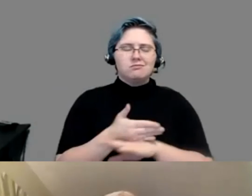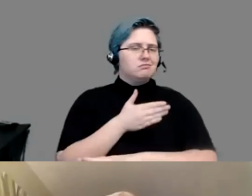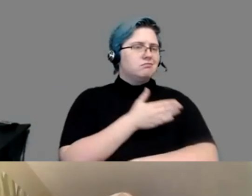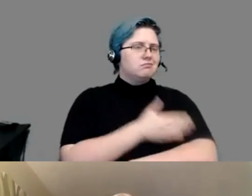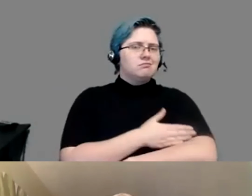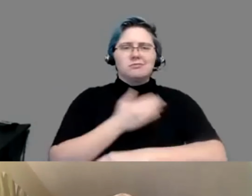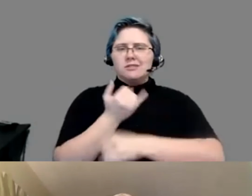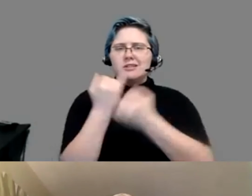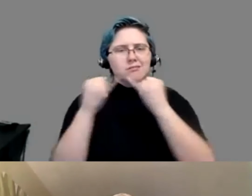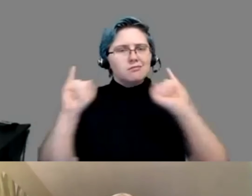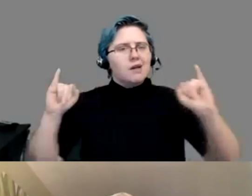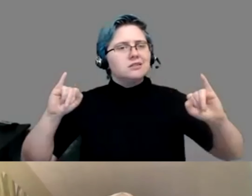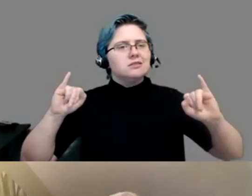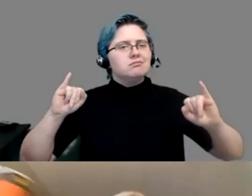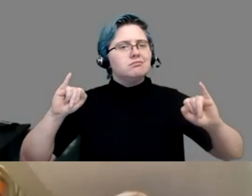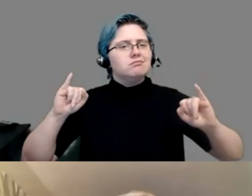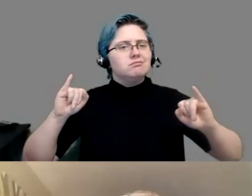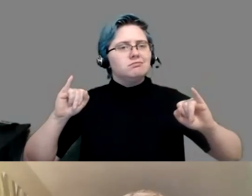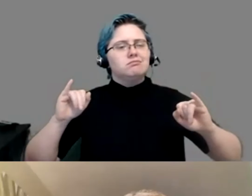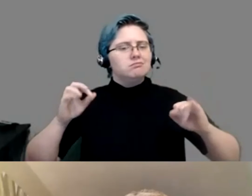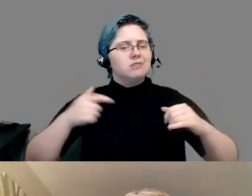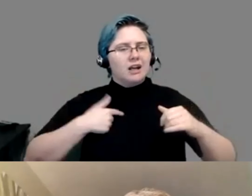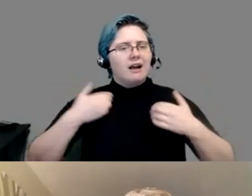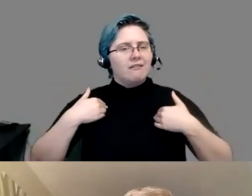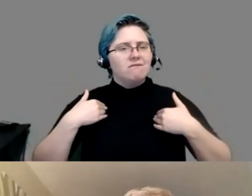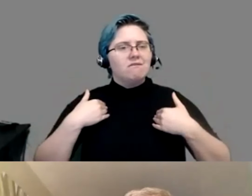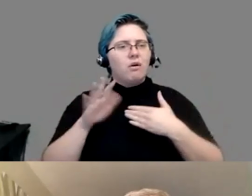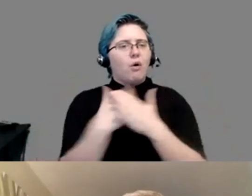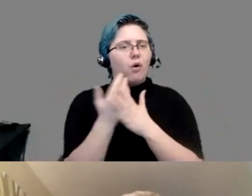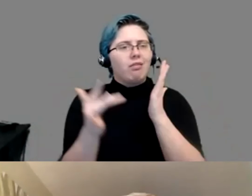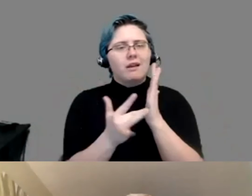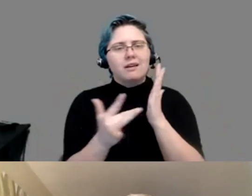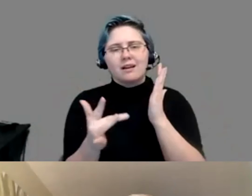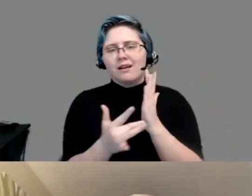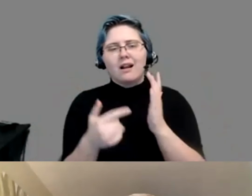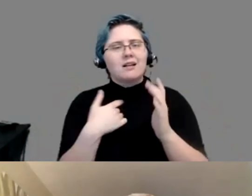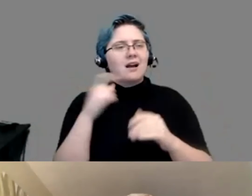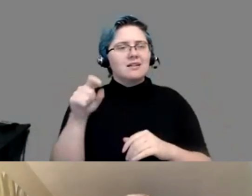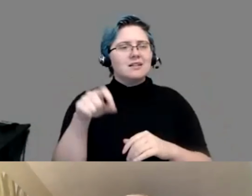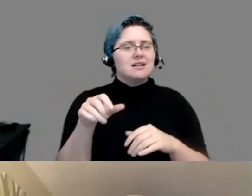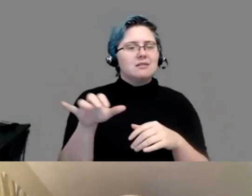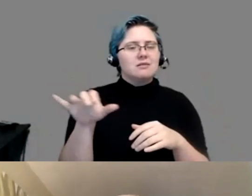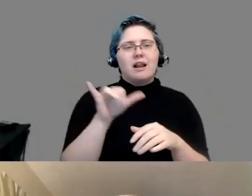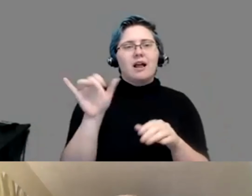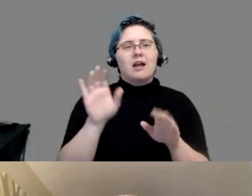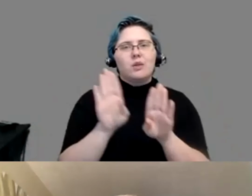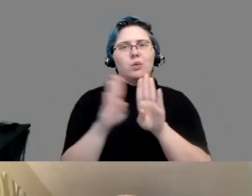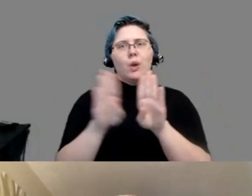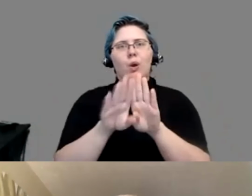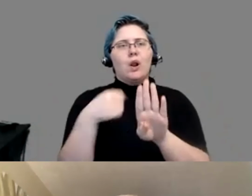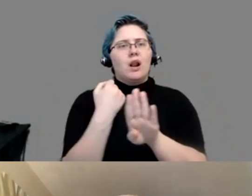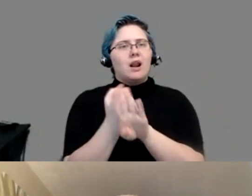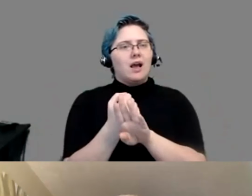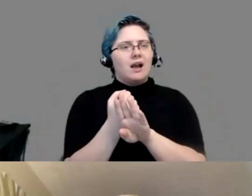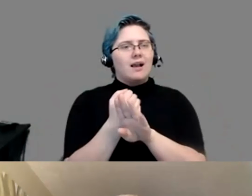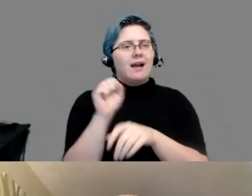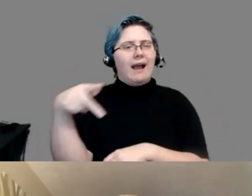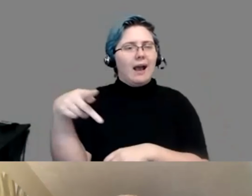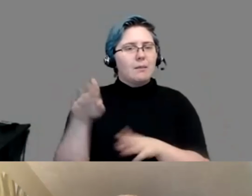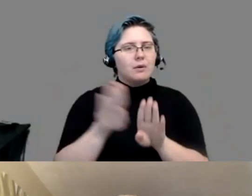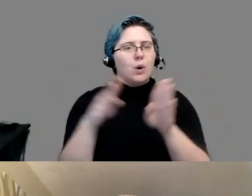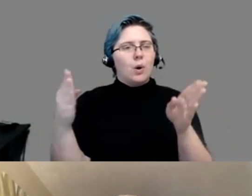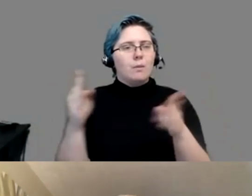independent. And I have all the technologies I need, like the door lock, the app to open my